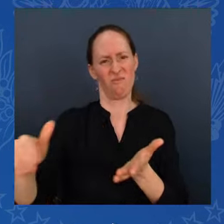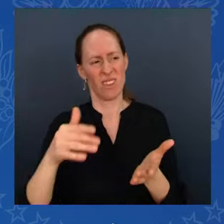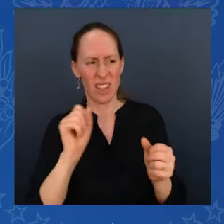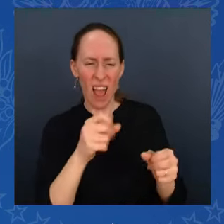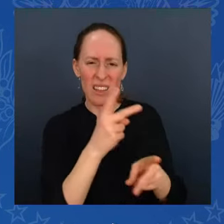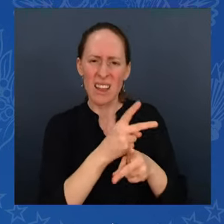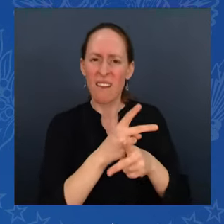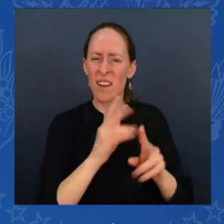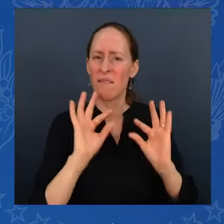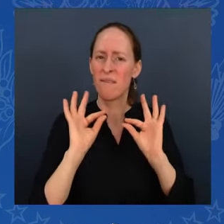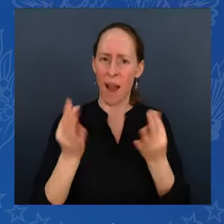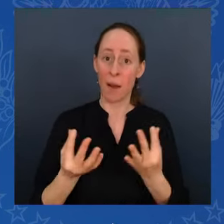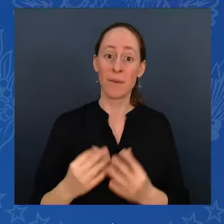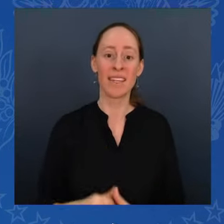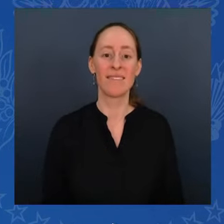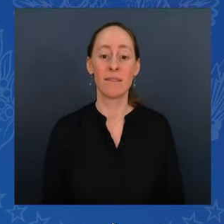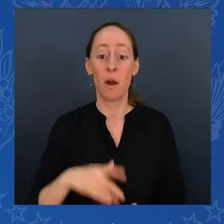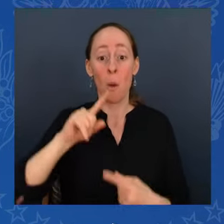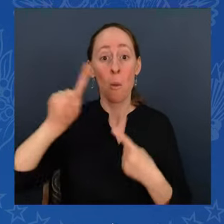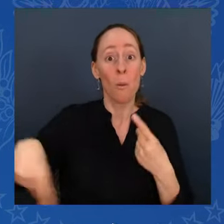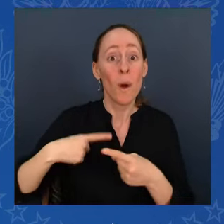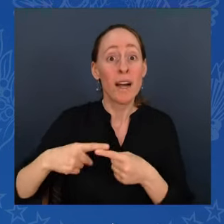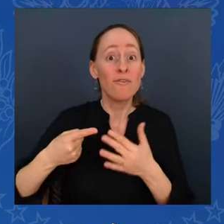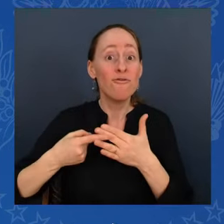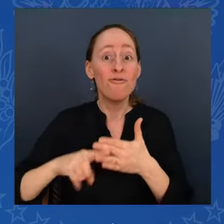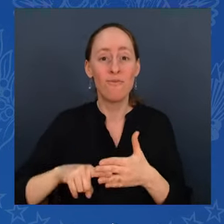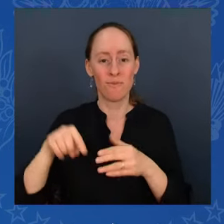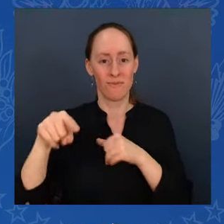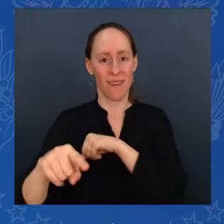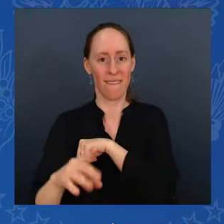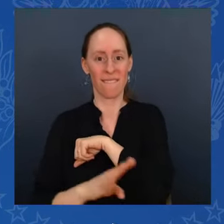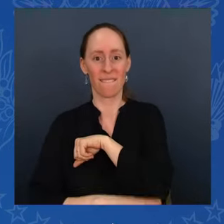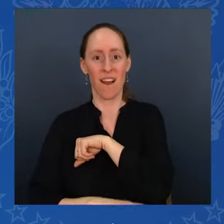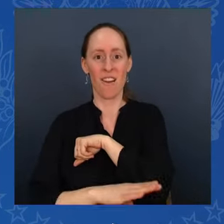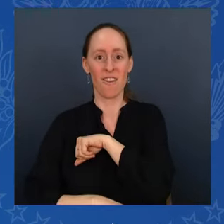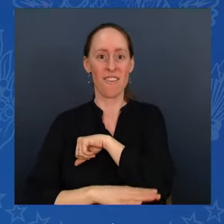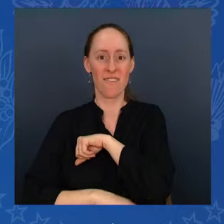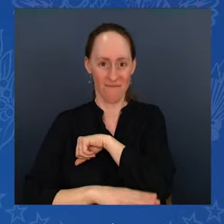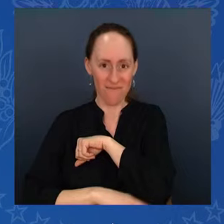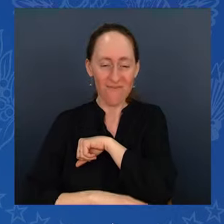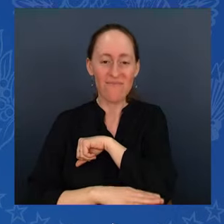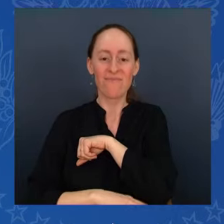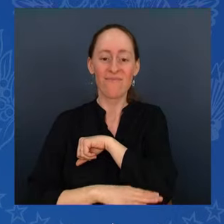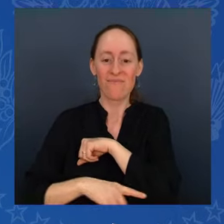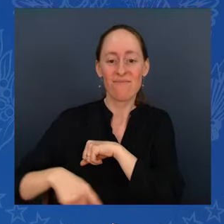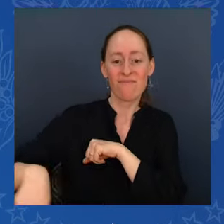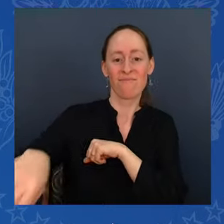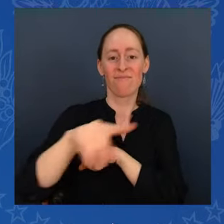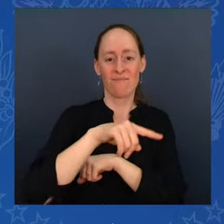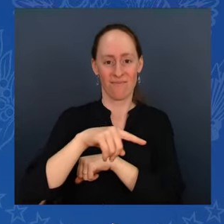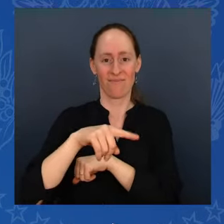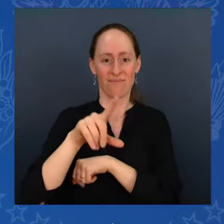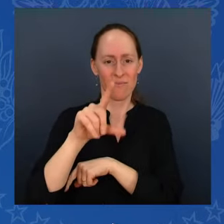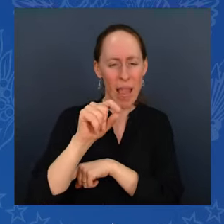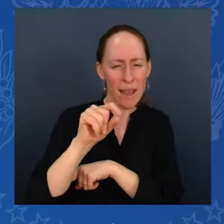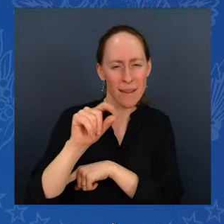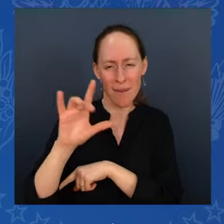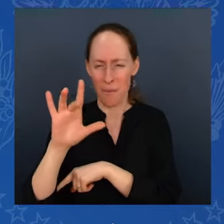plan to deliver up to $20,000 in interest relief to over 20 million borrowers and full forgiveness for millions